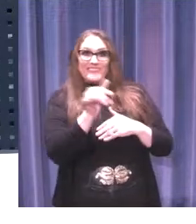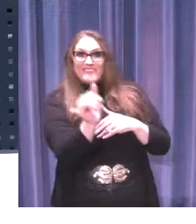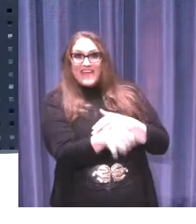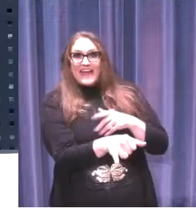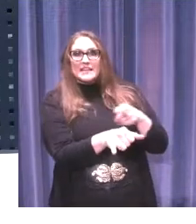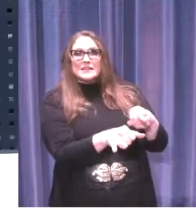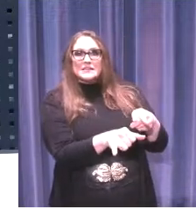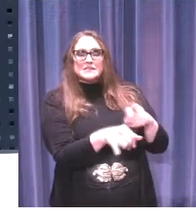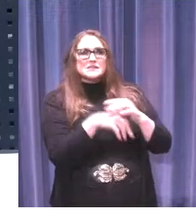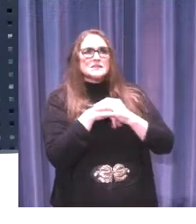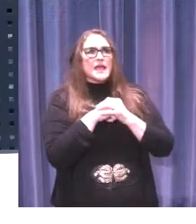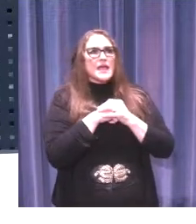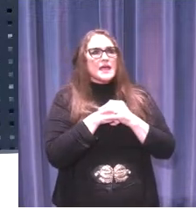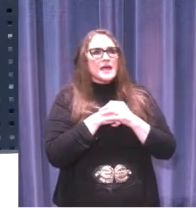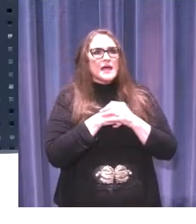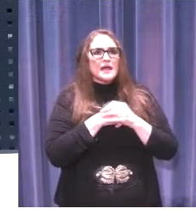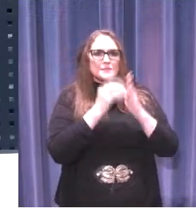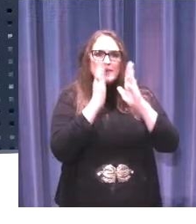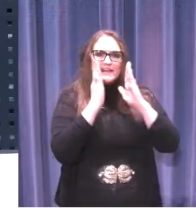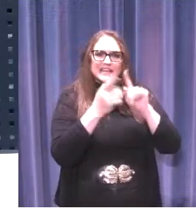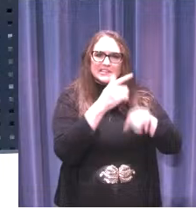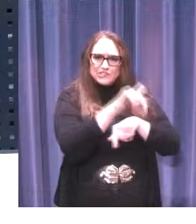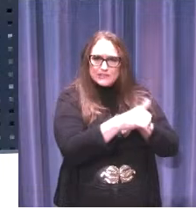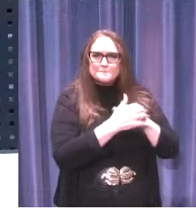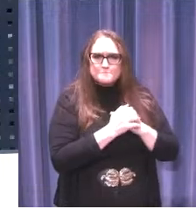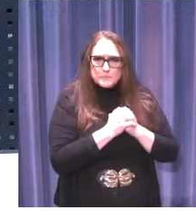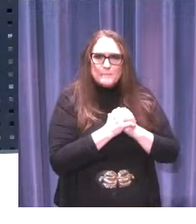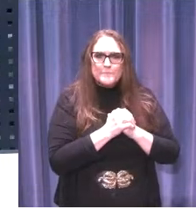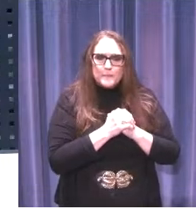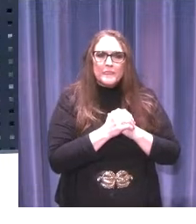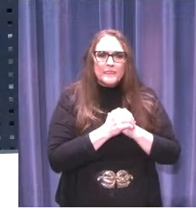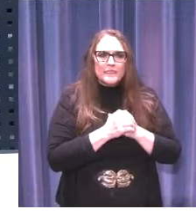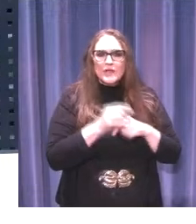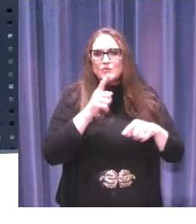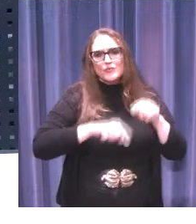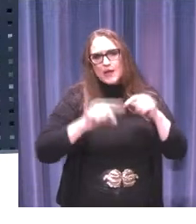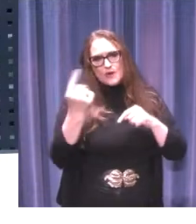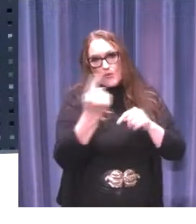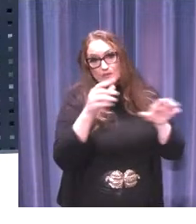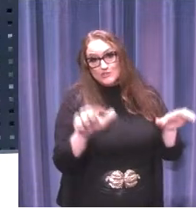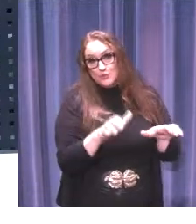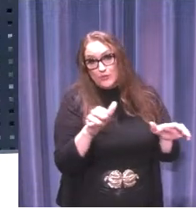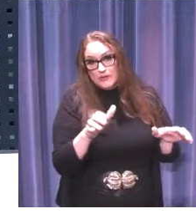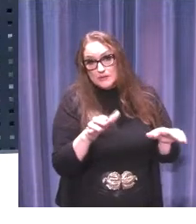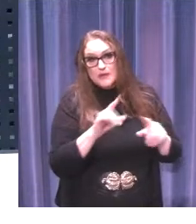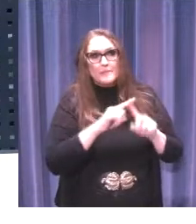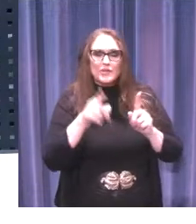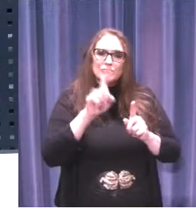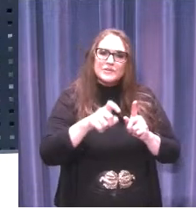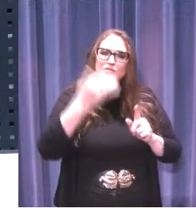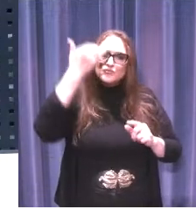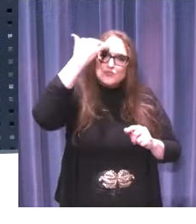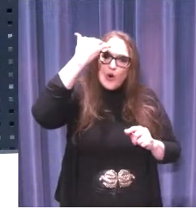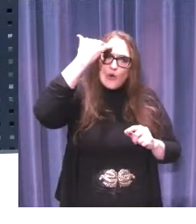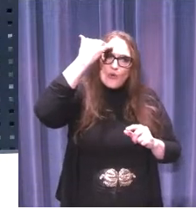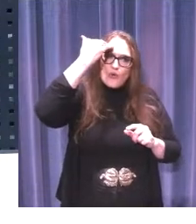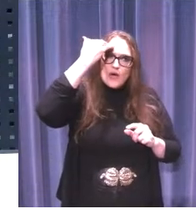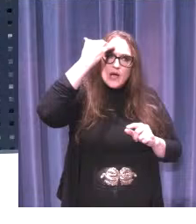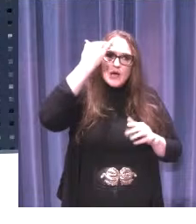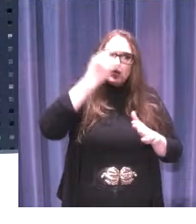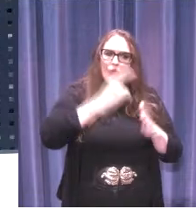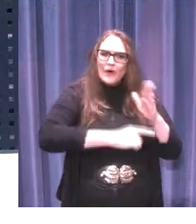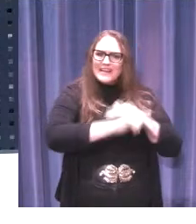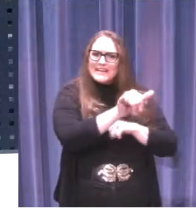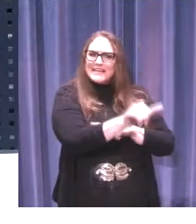is and pay attention to it. You can't always do it, but you need to know what